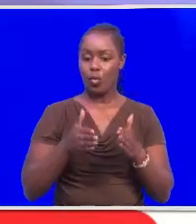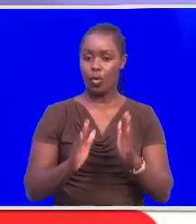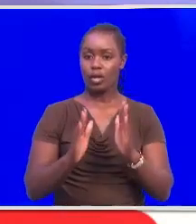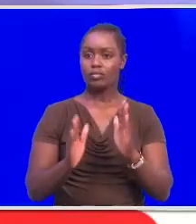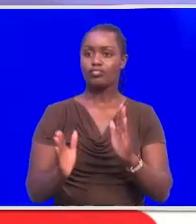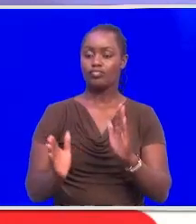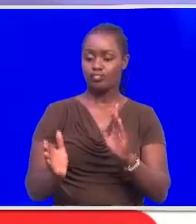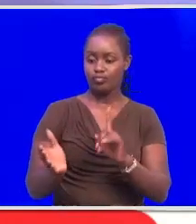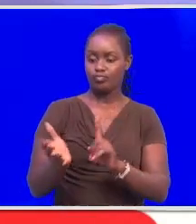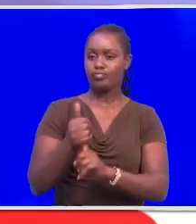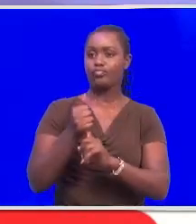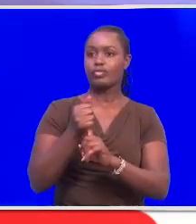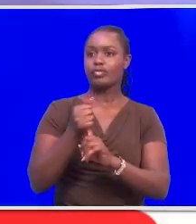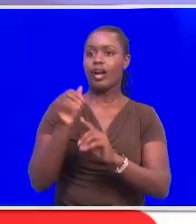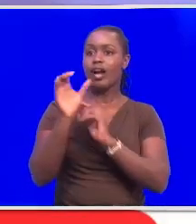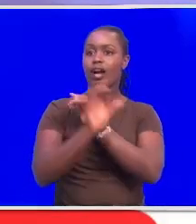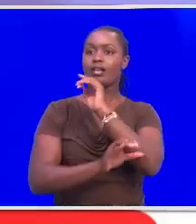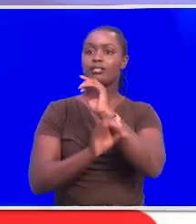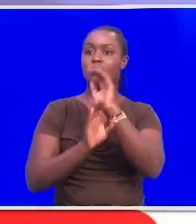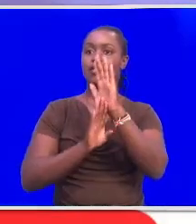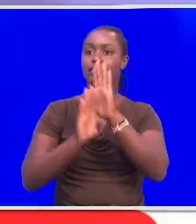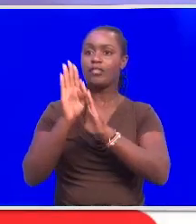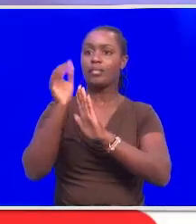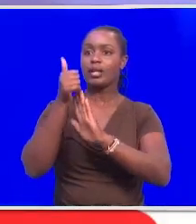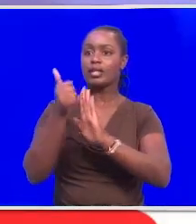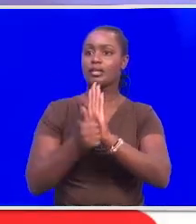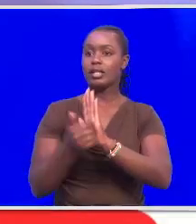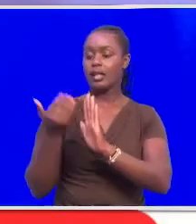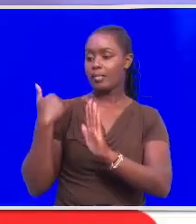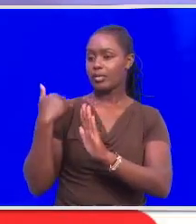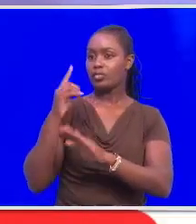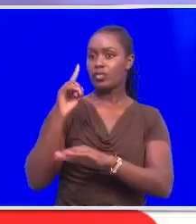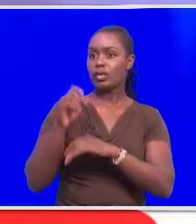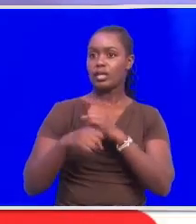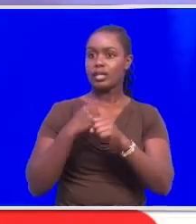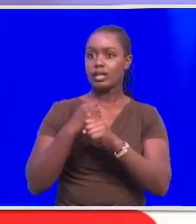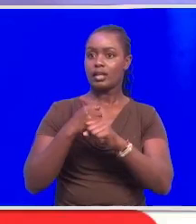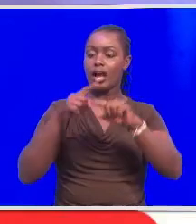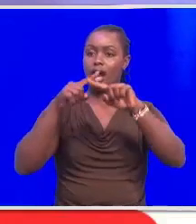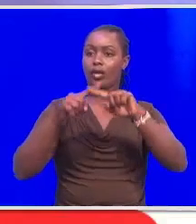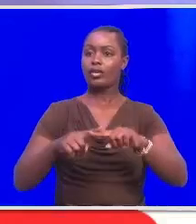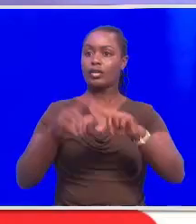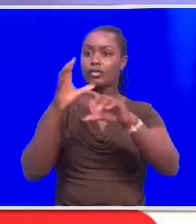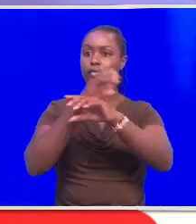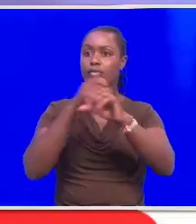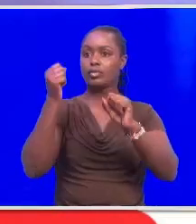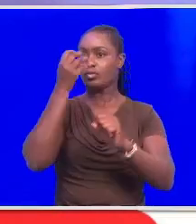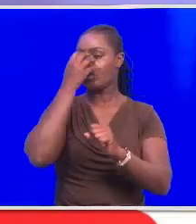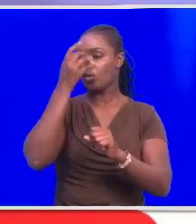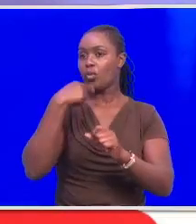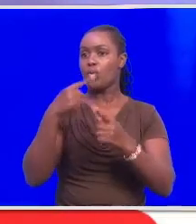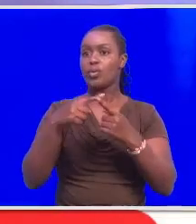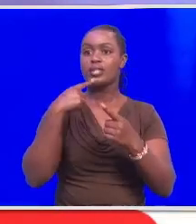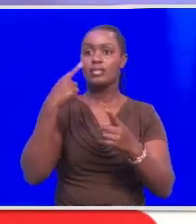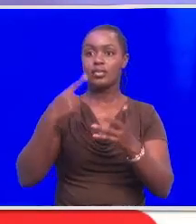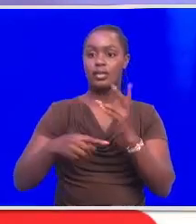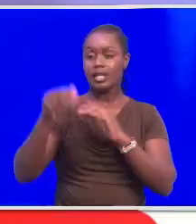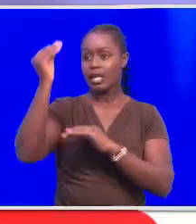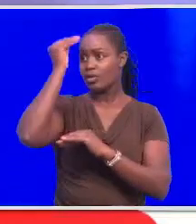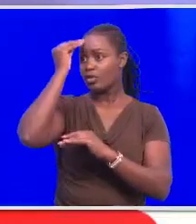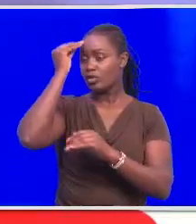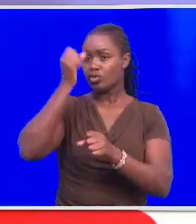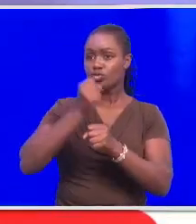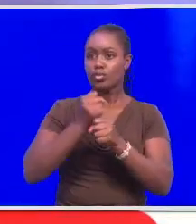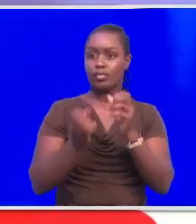of the country's development agenda in the past 1 year. This is according to President William Ruto, who cited education, job